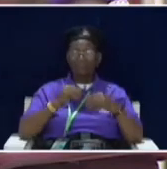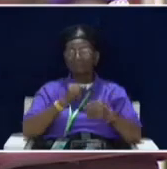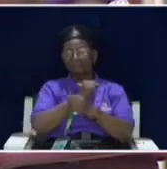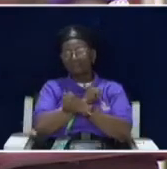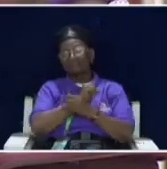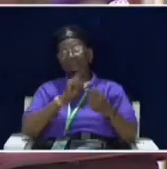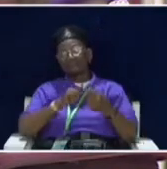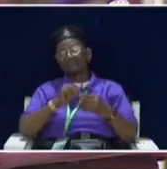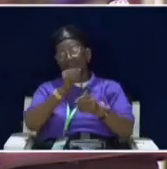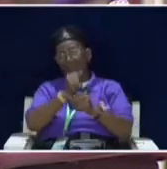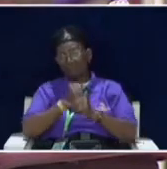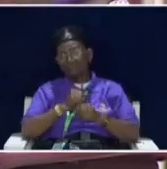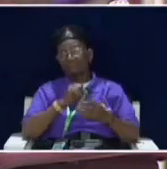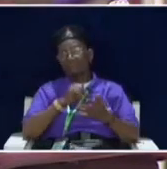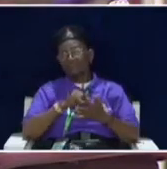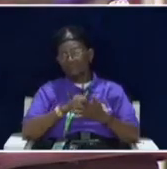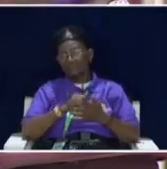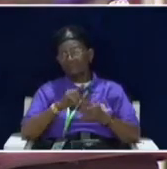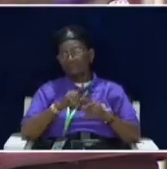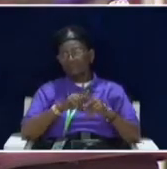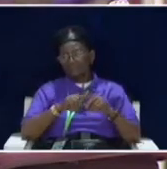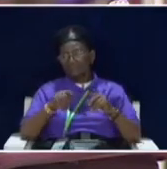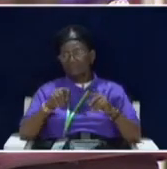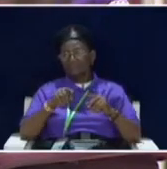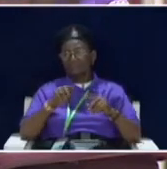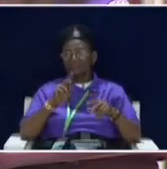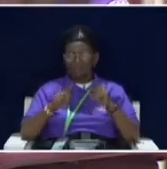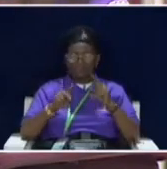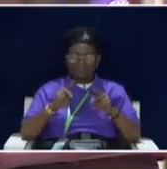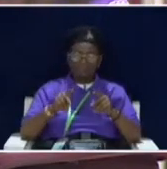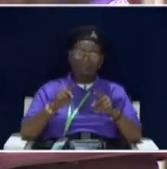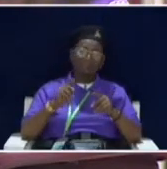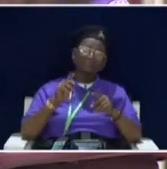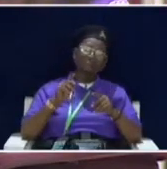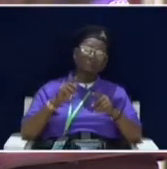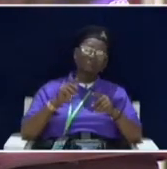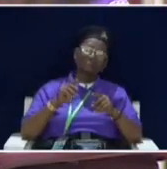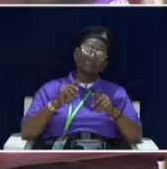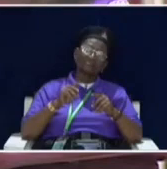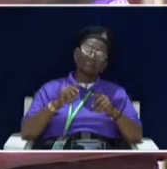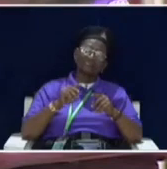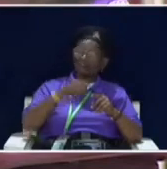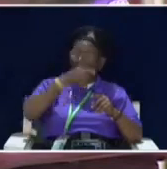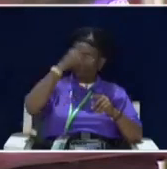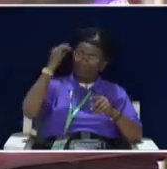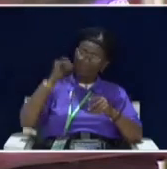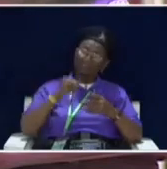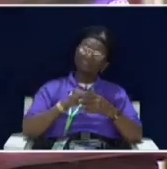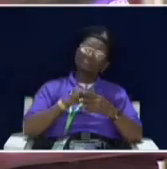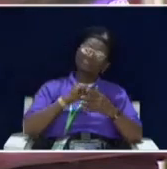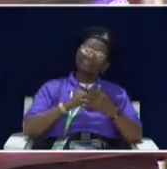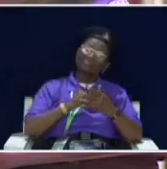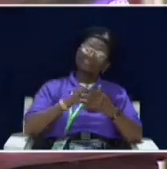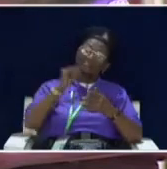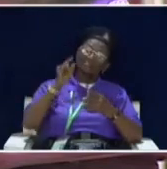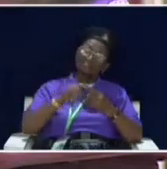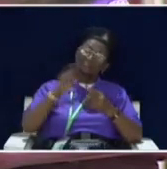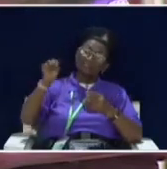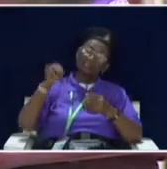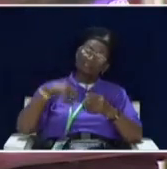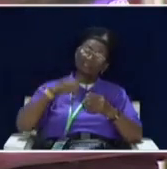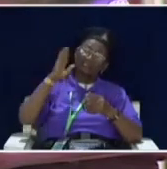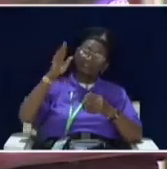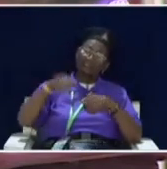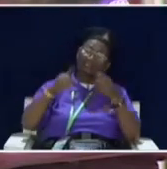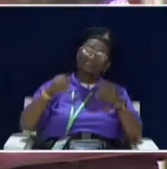Daddy, la won va fe ke o ja won la won gba le sugbon to do pa odo won la nlo. How many of you believe that that can